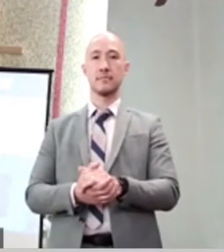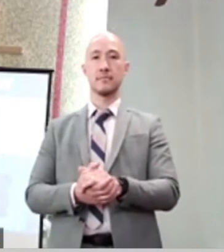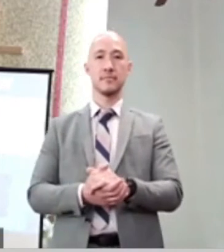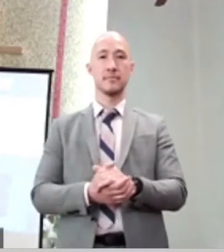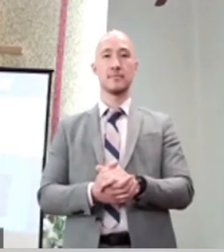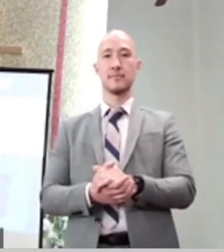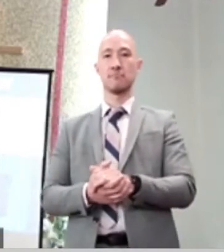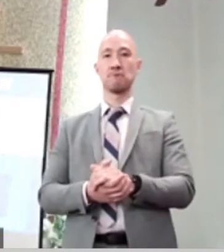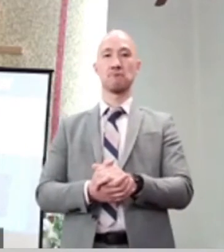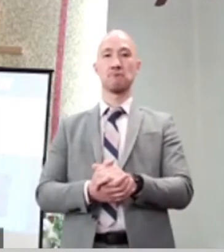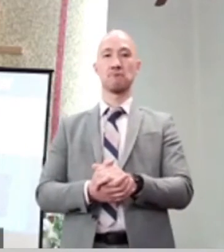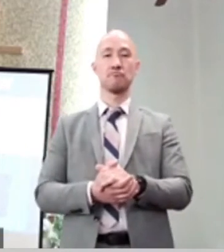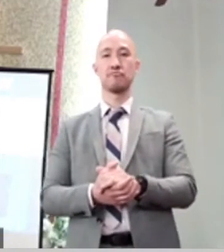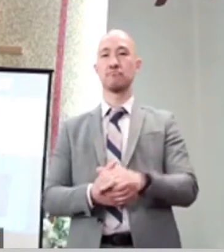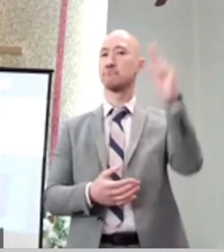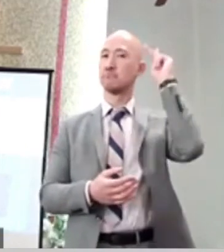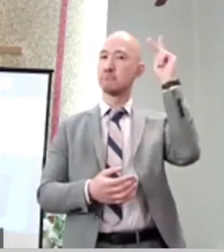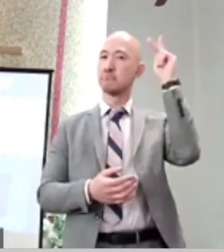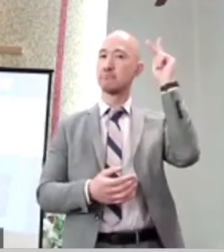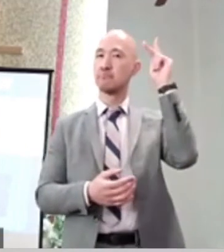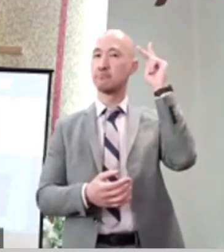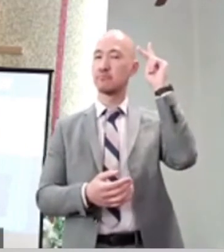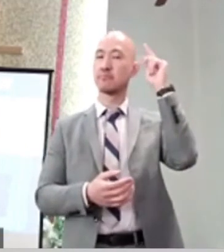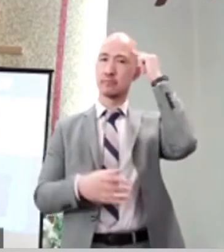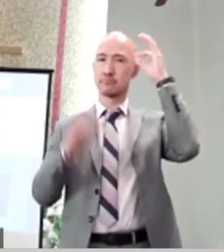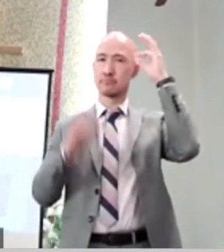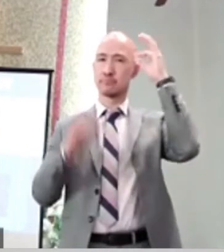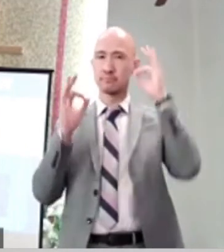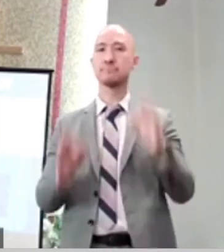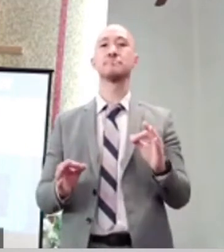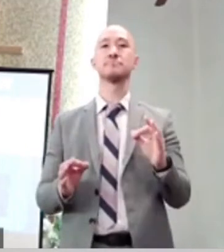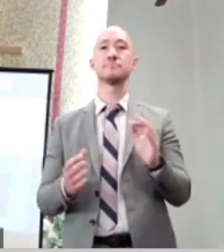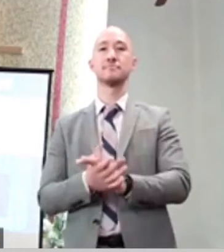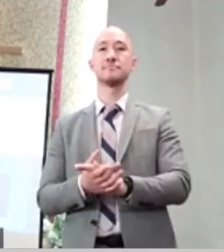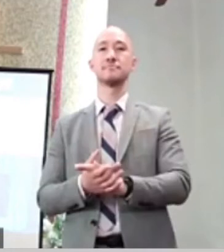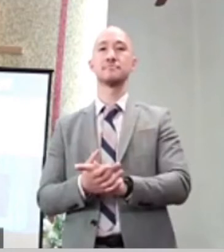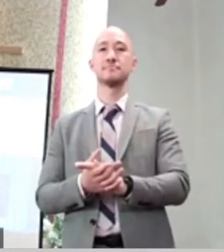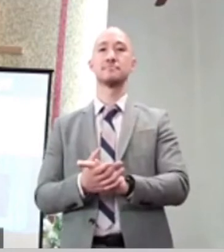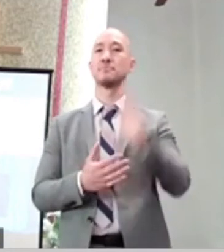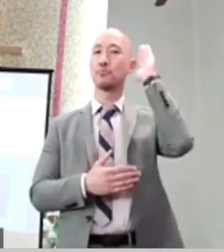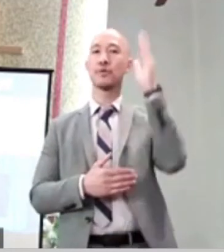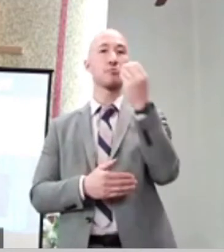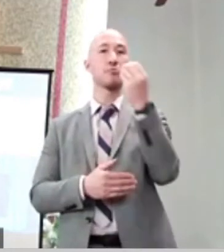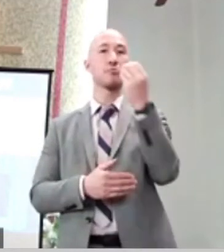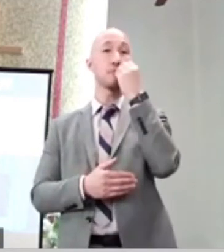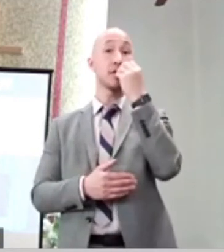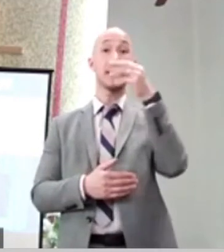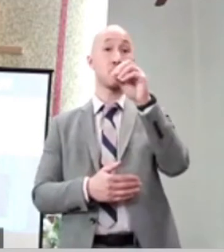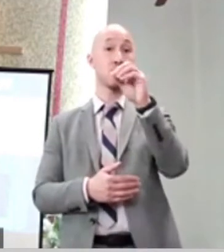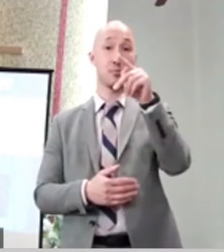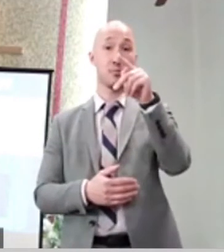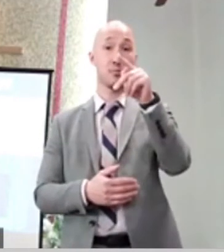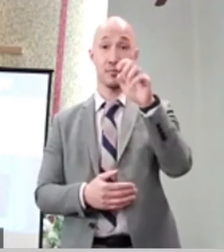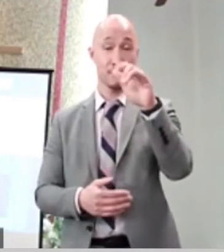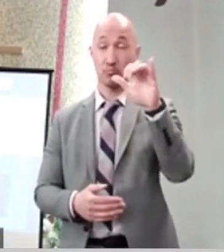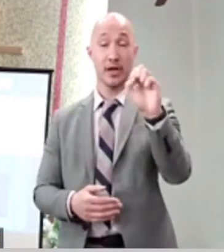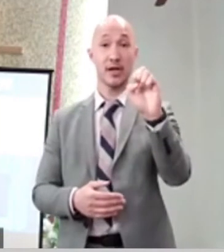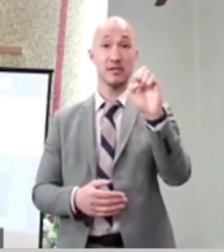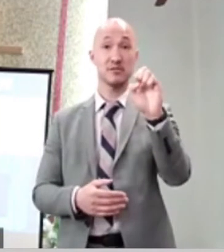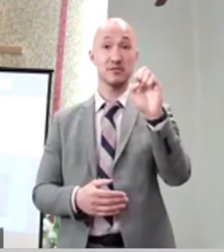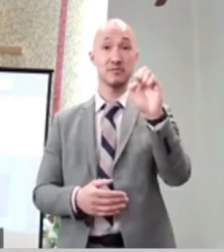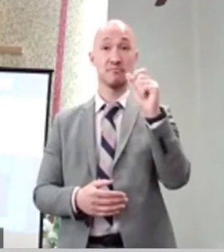food anymore. Because I'm going to enjoy my Popeye sandwich, you know? I'm going to enjoy